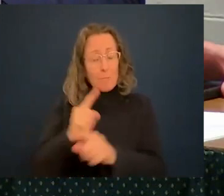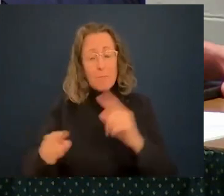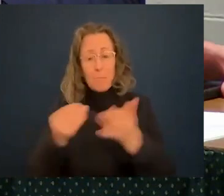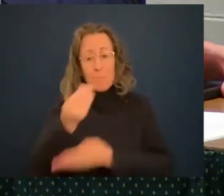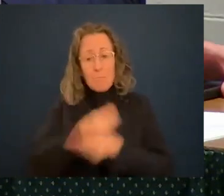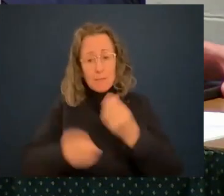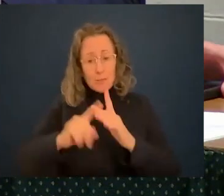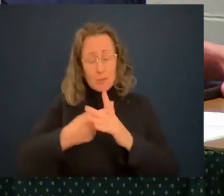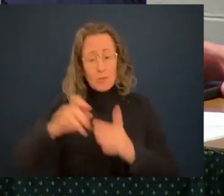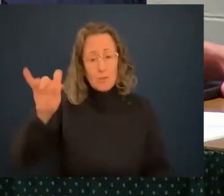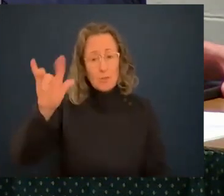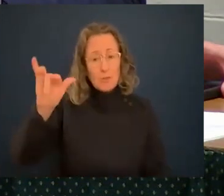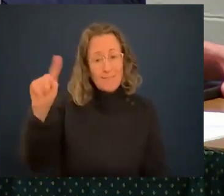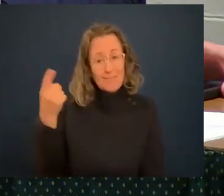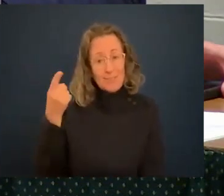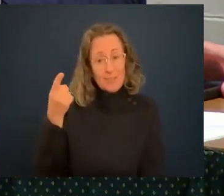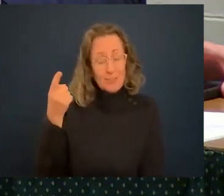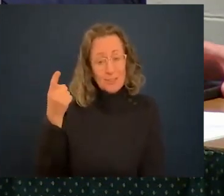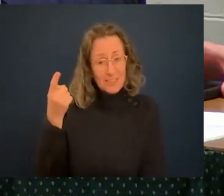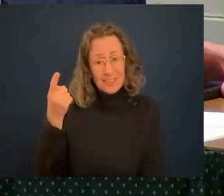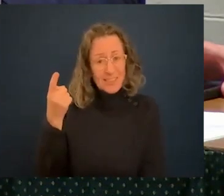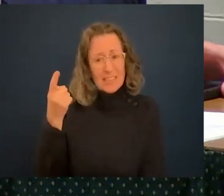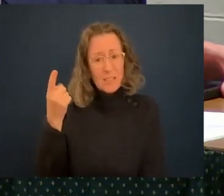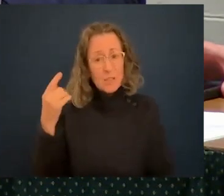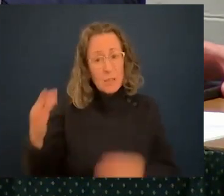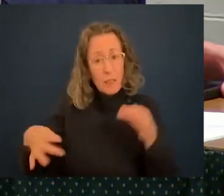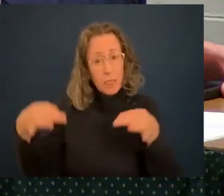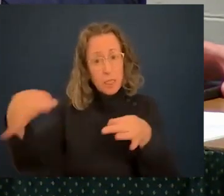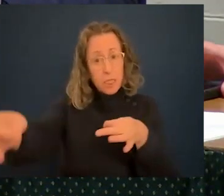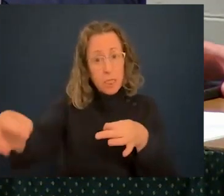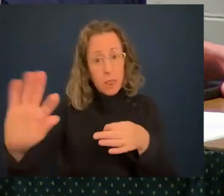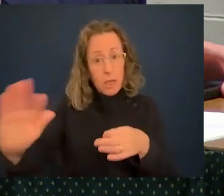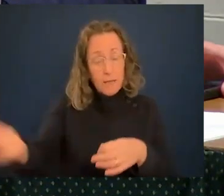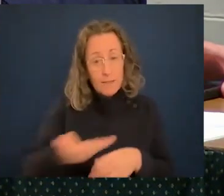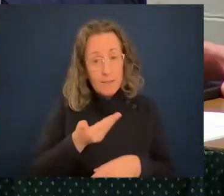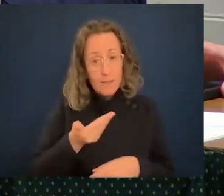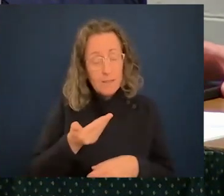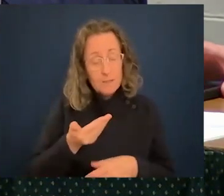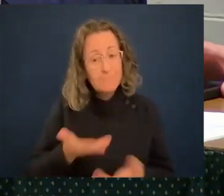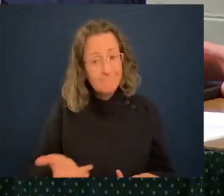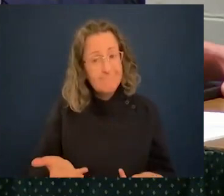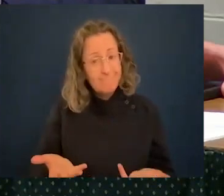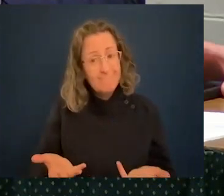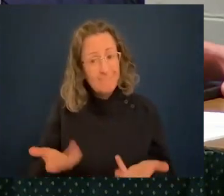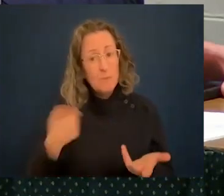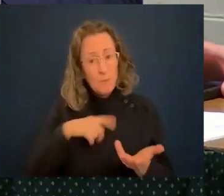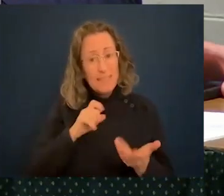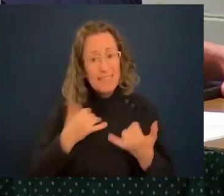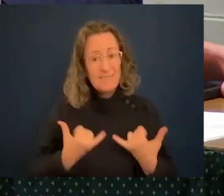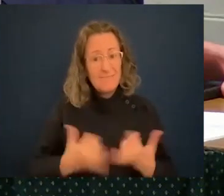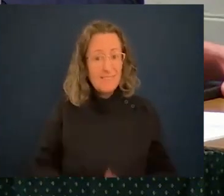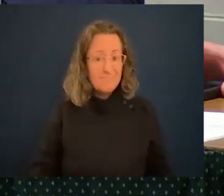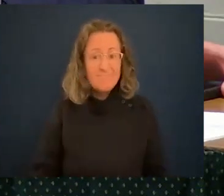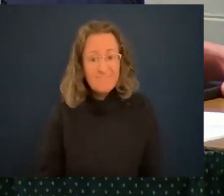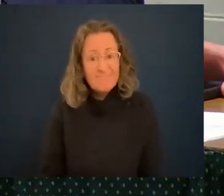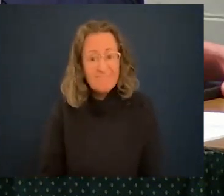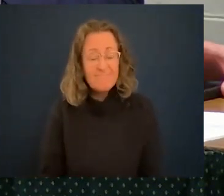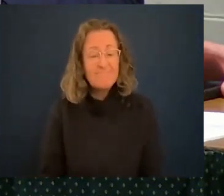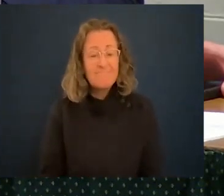effect July 1. and so we can't pay for the we can't even hire those people until July 1. and we actually really need them today